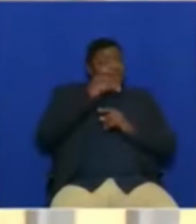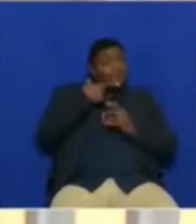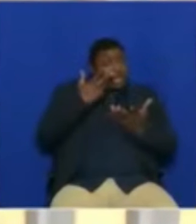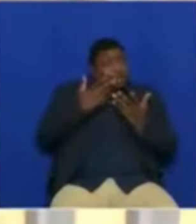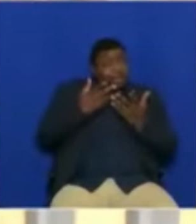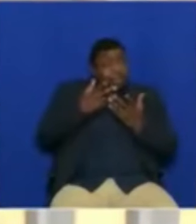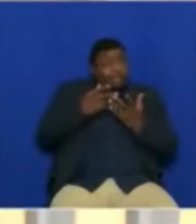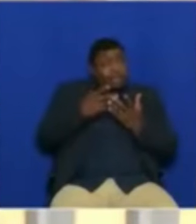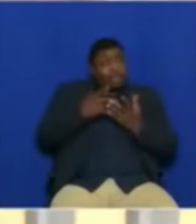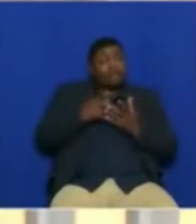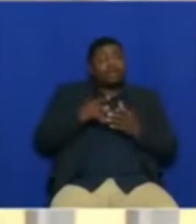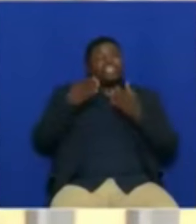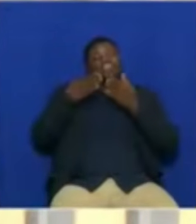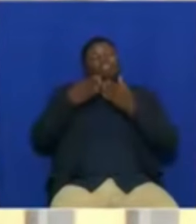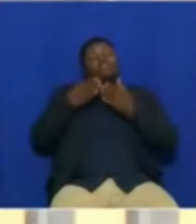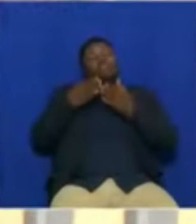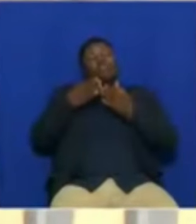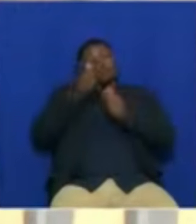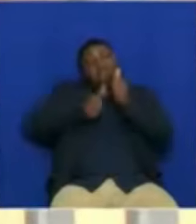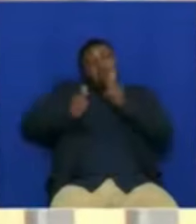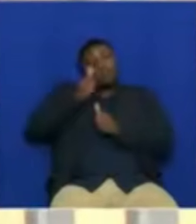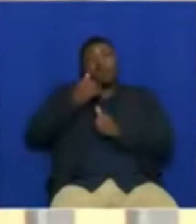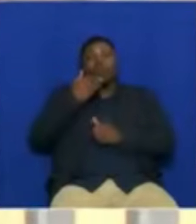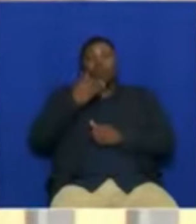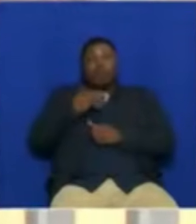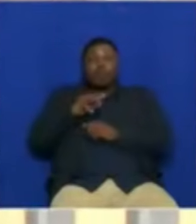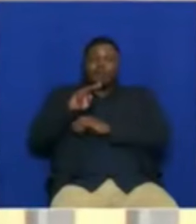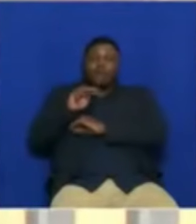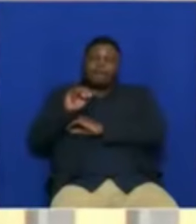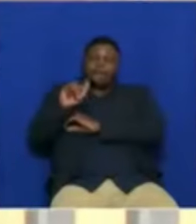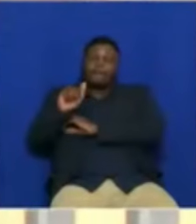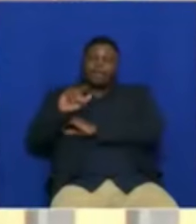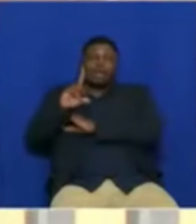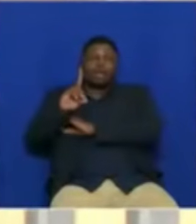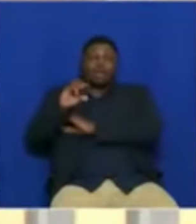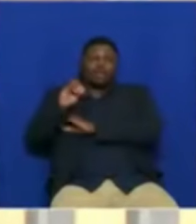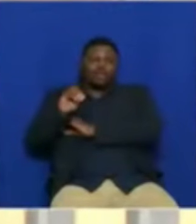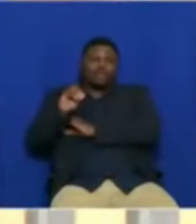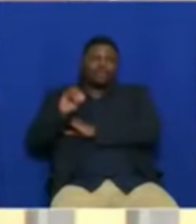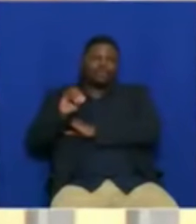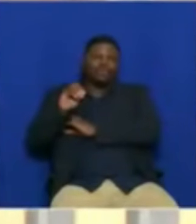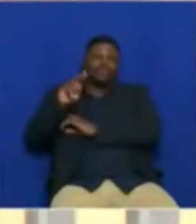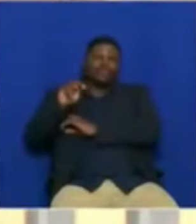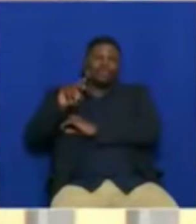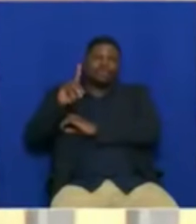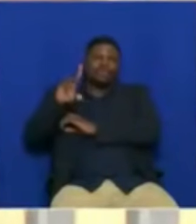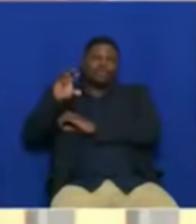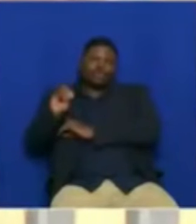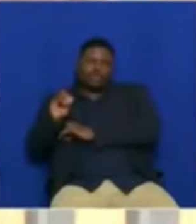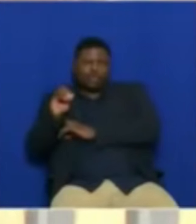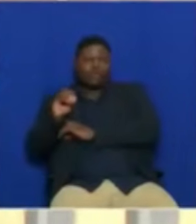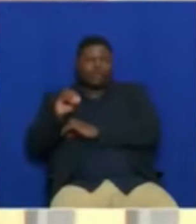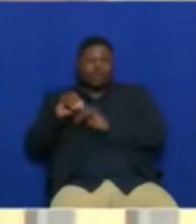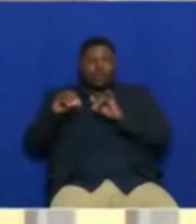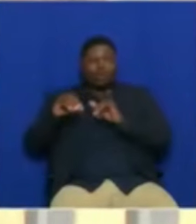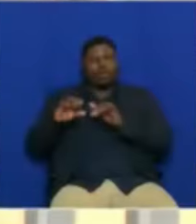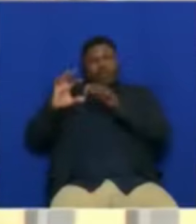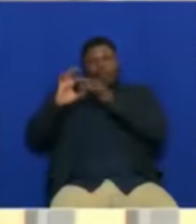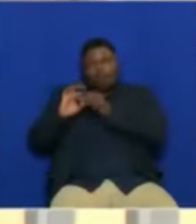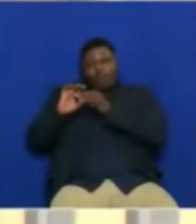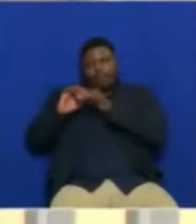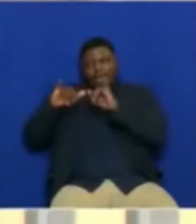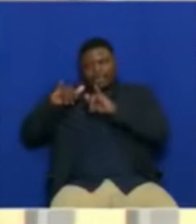Madondo lives, or you can easily get her information. Mm. You actually now have a full docket, so you have her address, you know where she works.